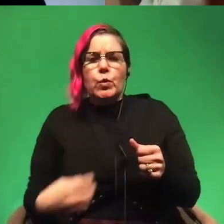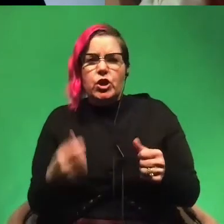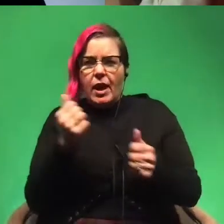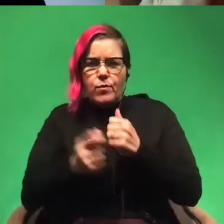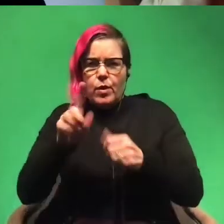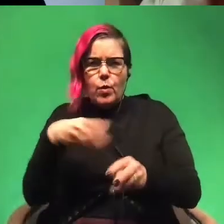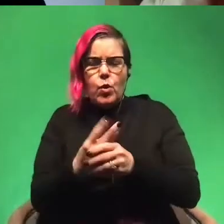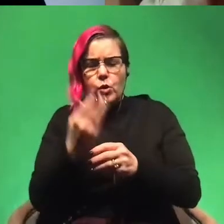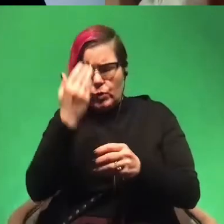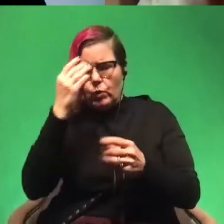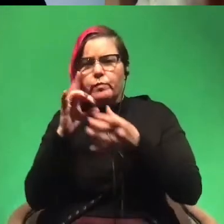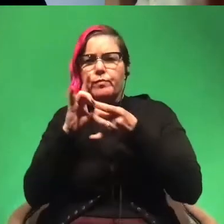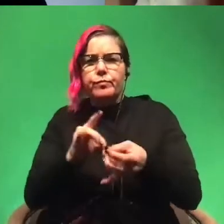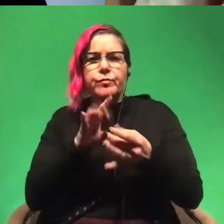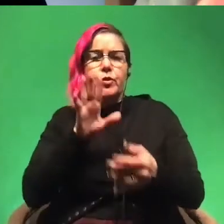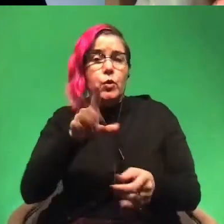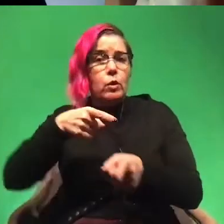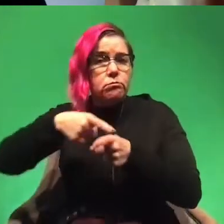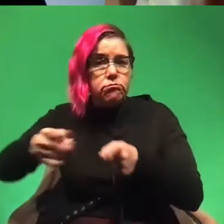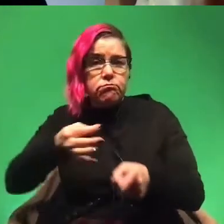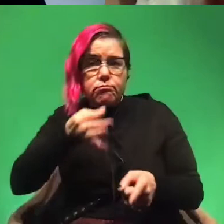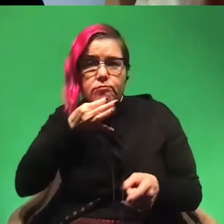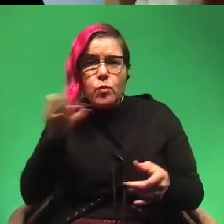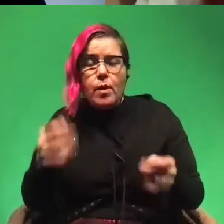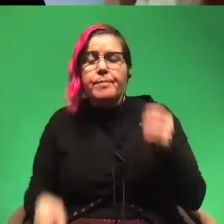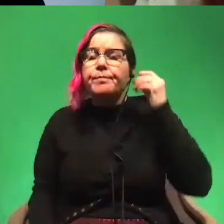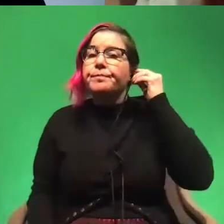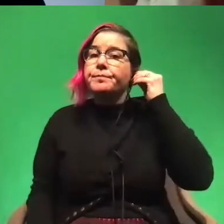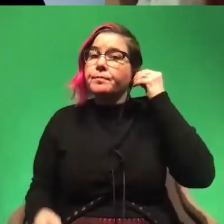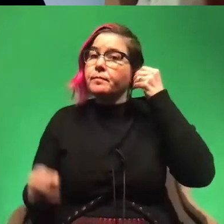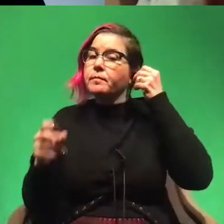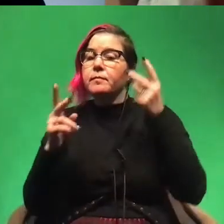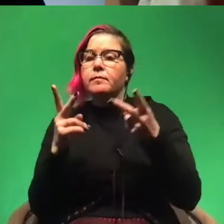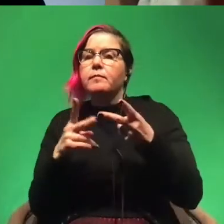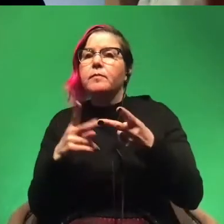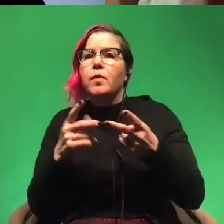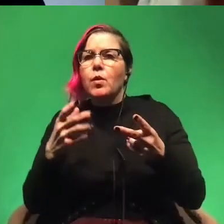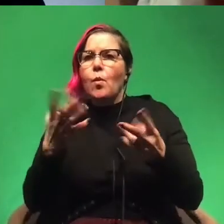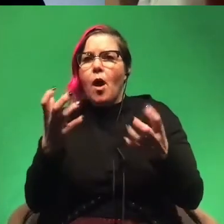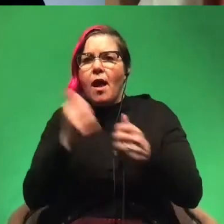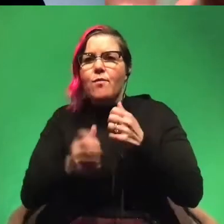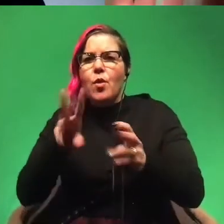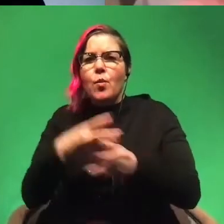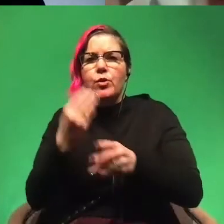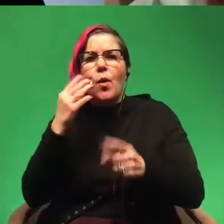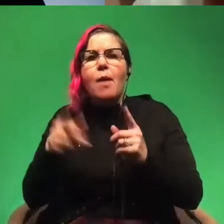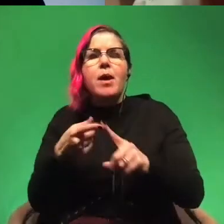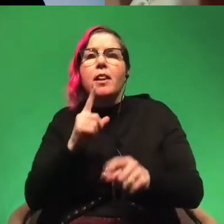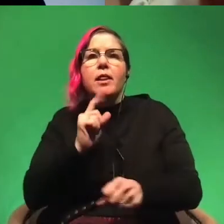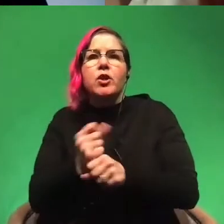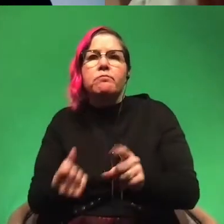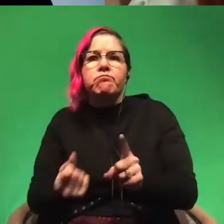knew related to what you know about, like what your expertise is in? And then what's something that you wish everybody in the world knew about literally